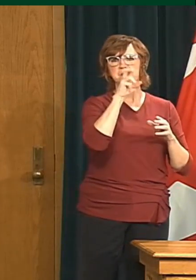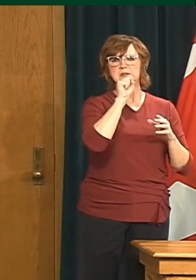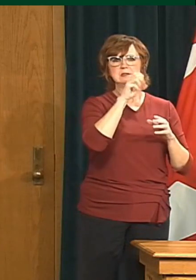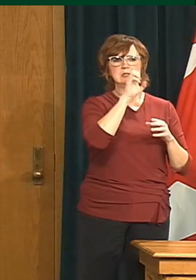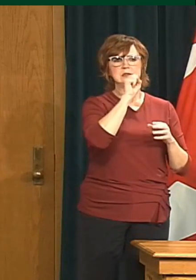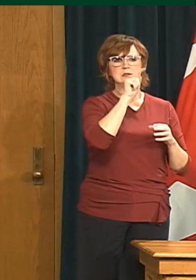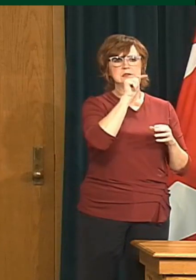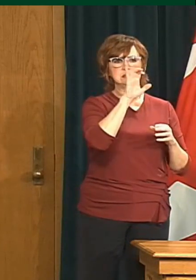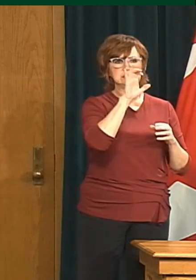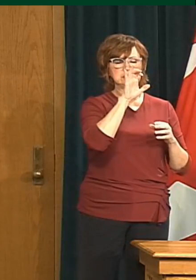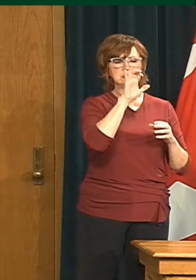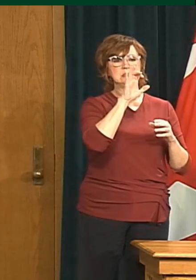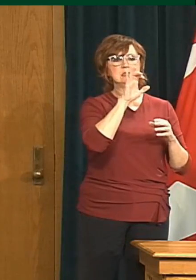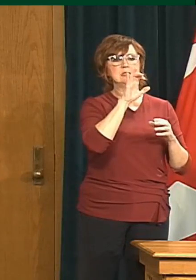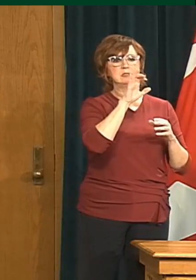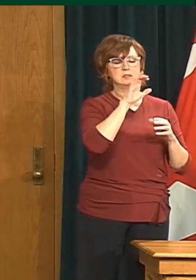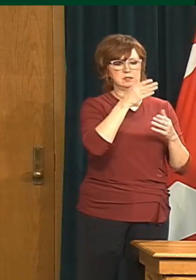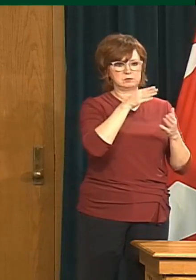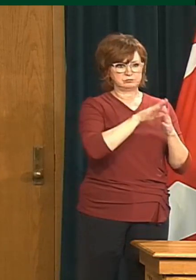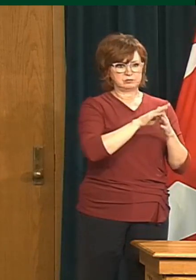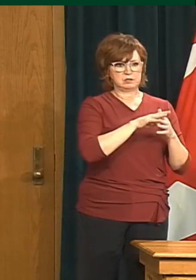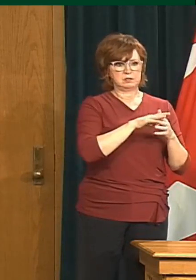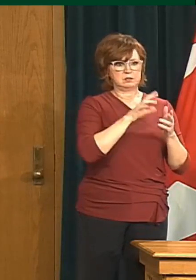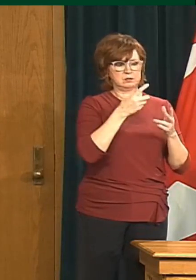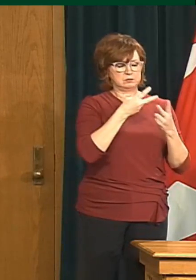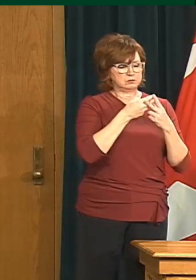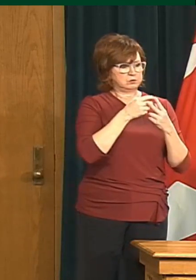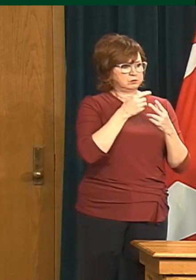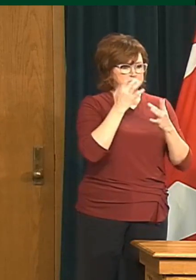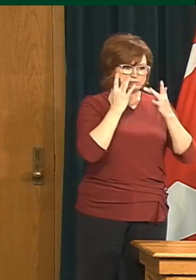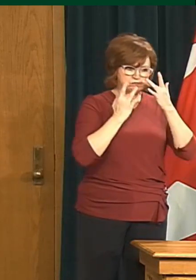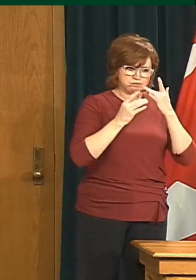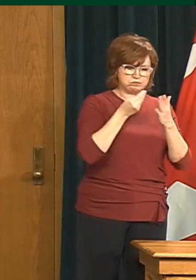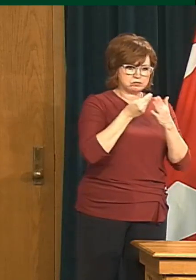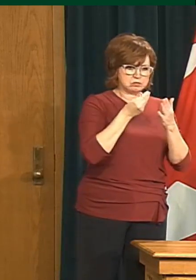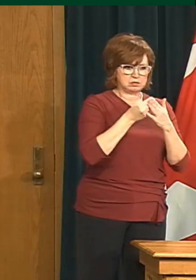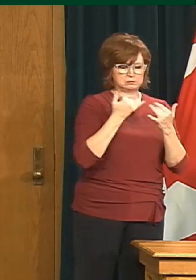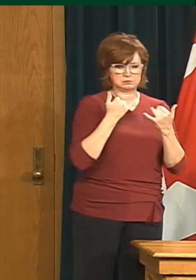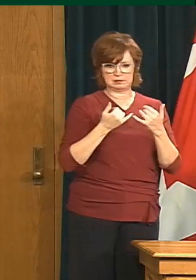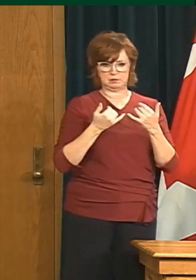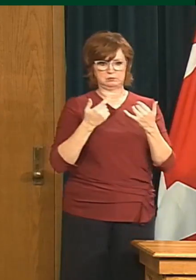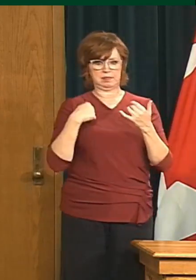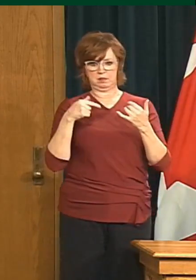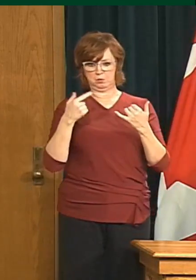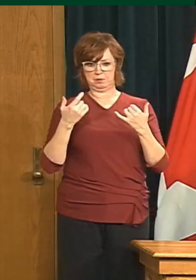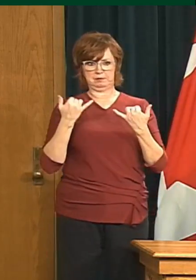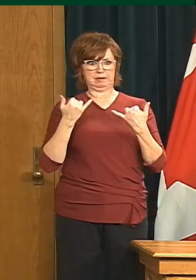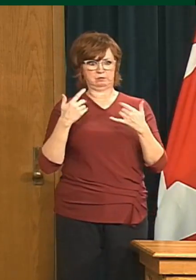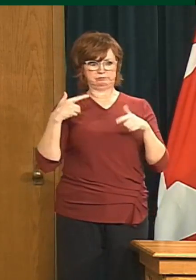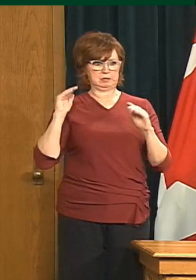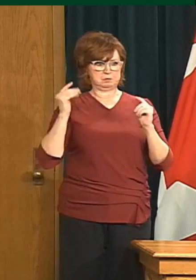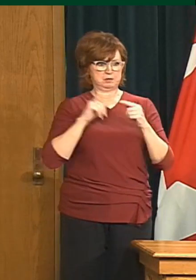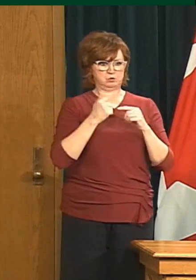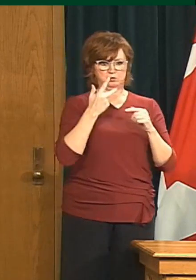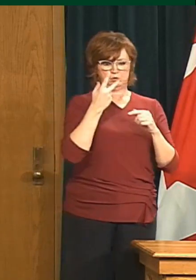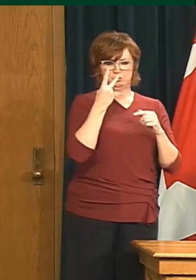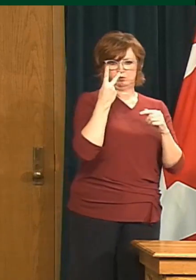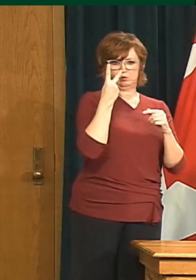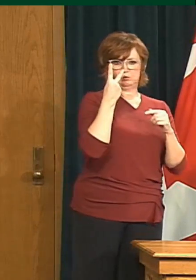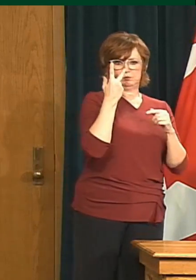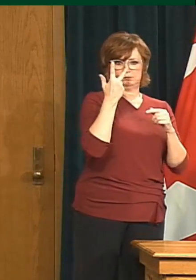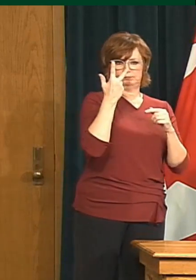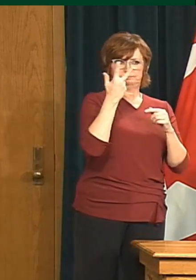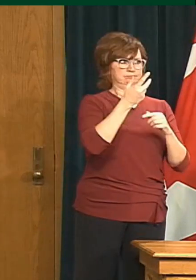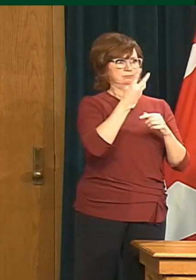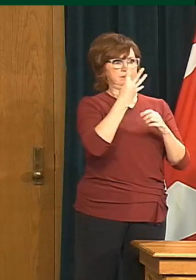that was just for a $1.2 billion deficit. This worst case scenario is 3 times that. So what would you tell people who